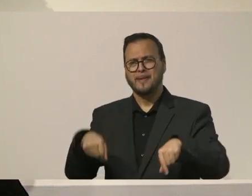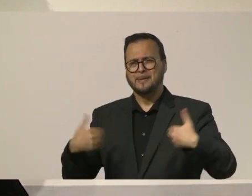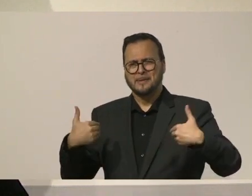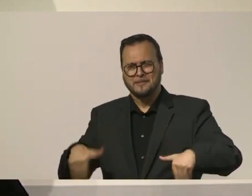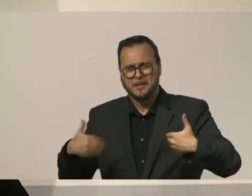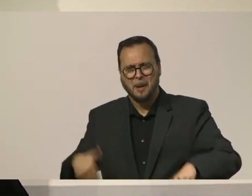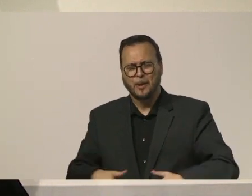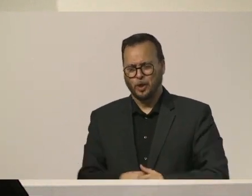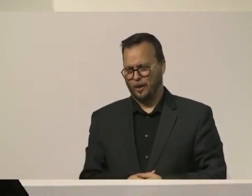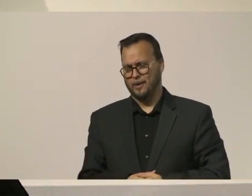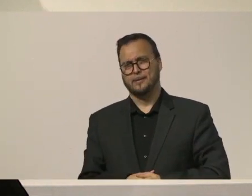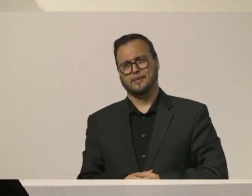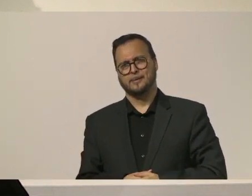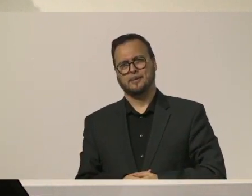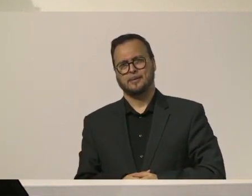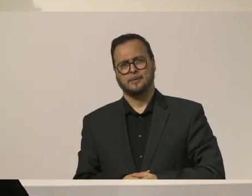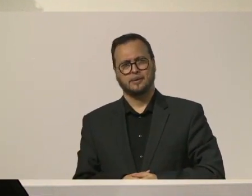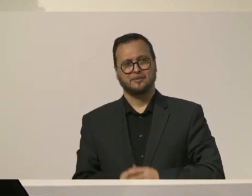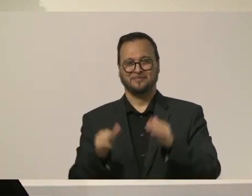phenomenal.